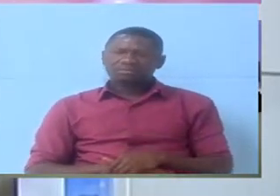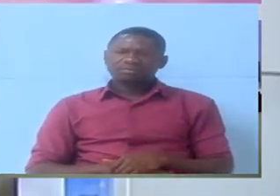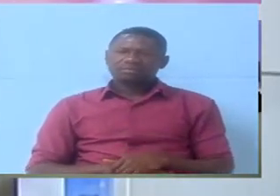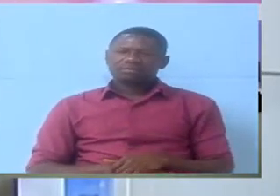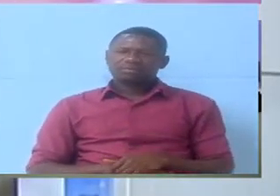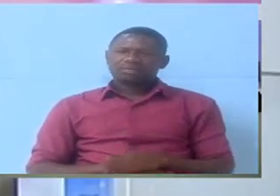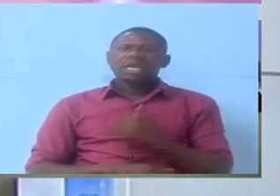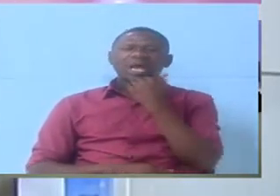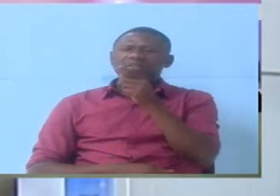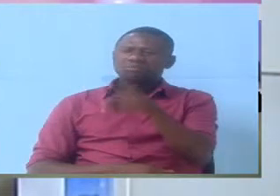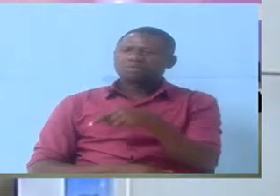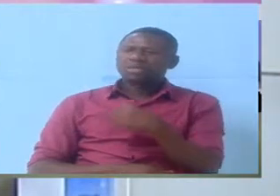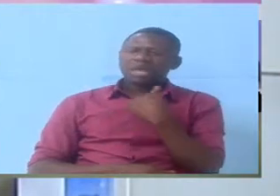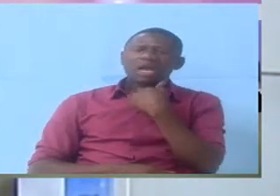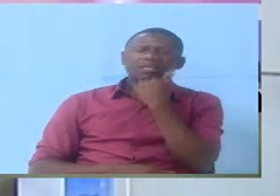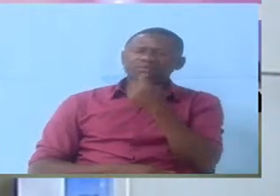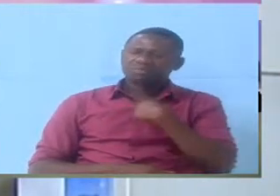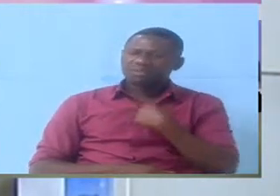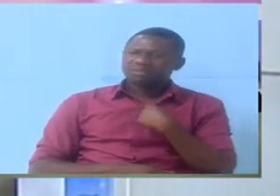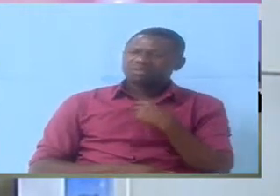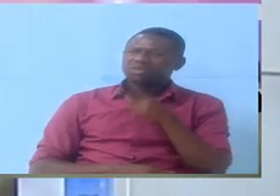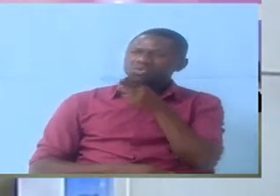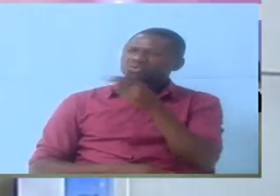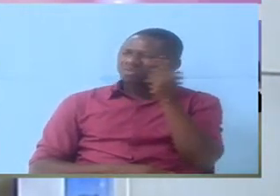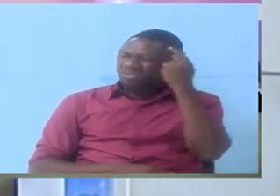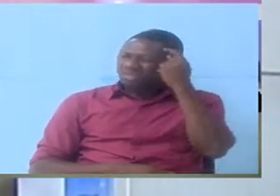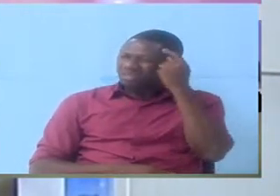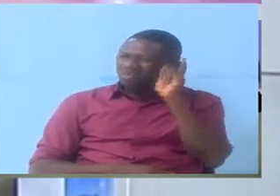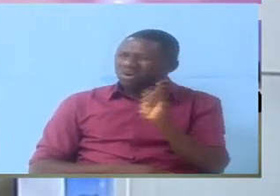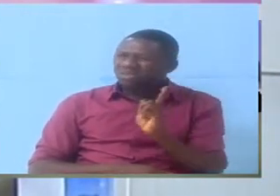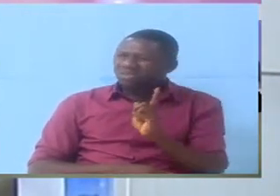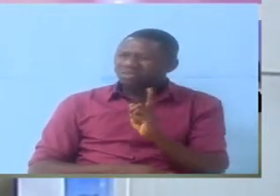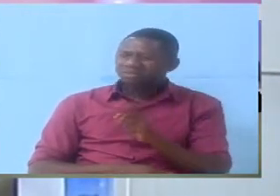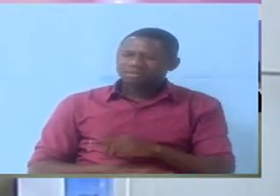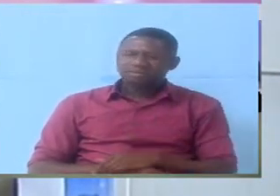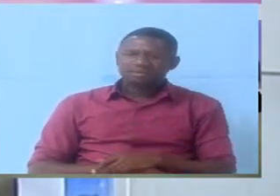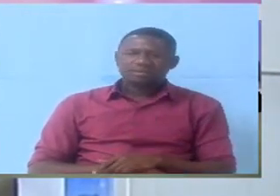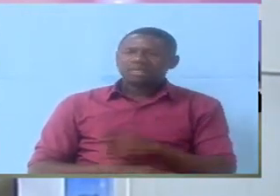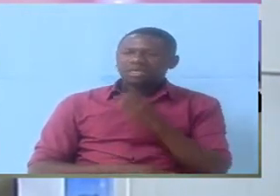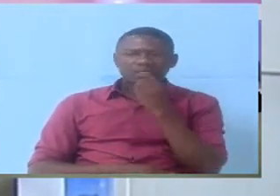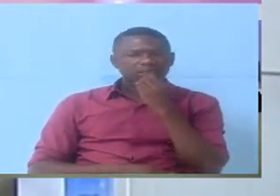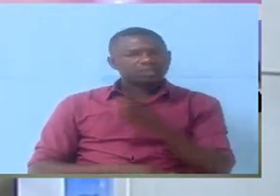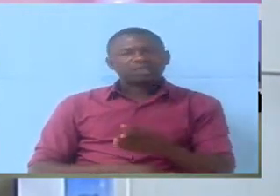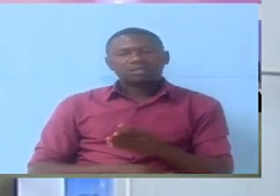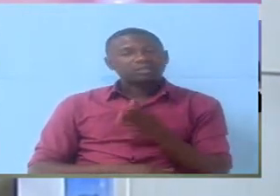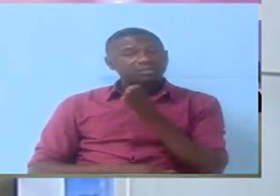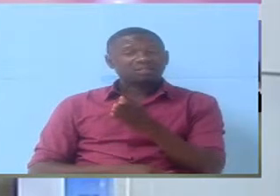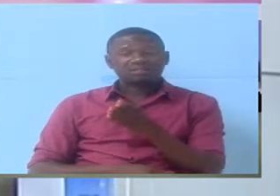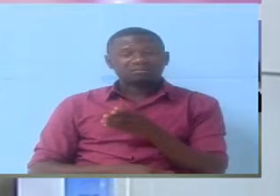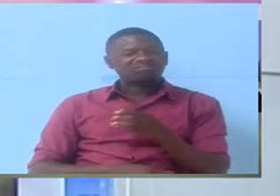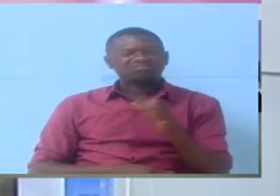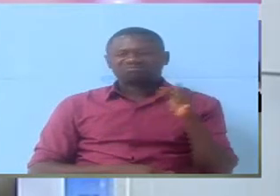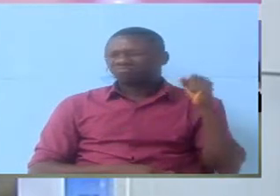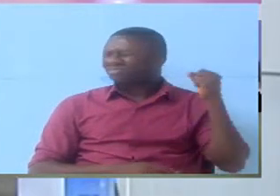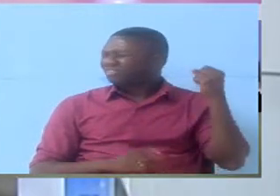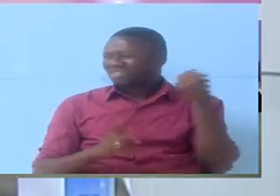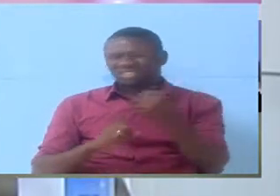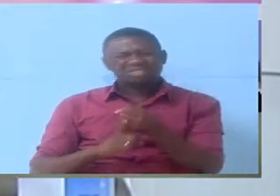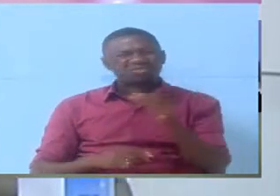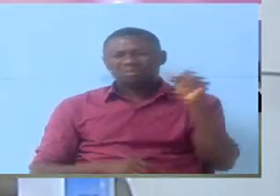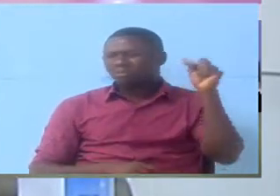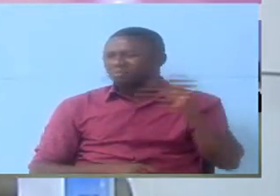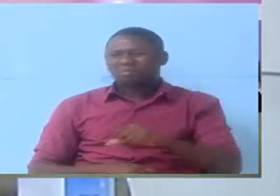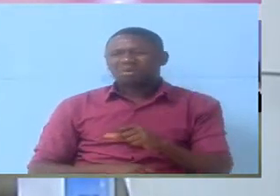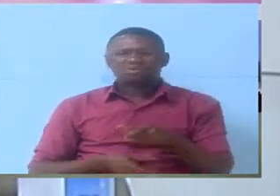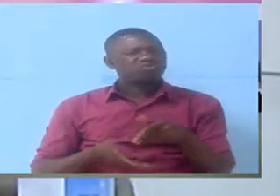Ite Munemira. I said, sir, Gaia, sir, this is foul play. Mutilimbalialti. It's foul play. Limbalialo nyin. But